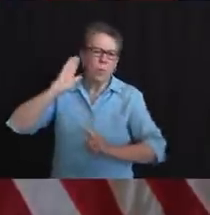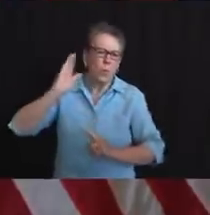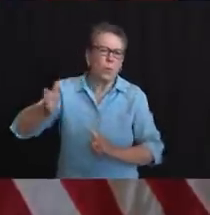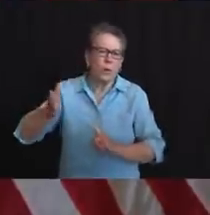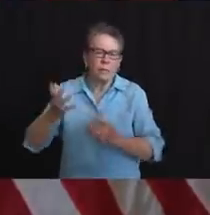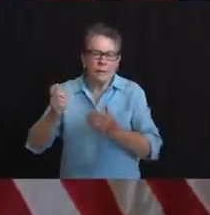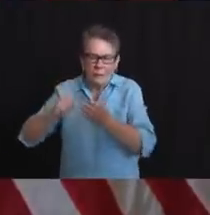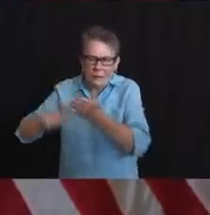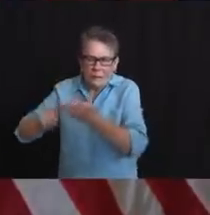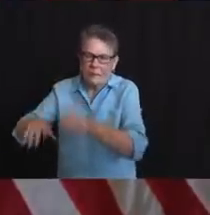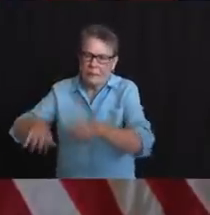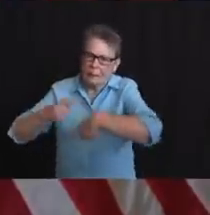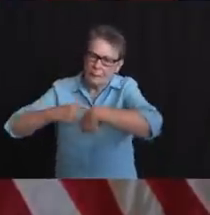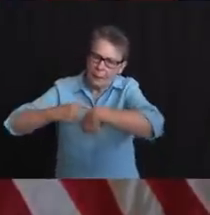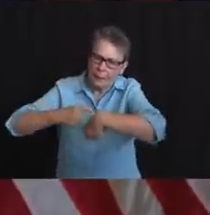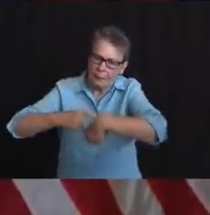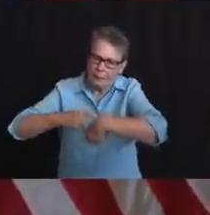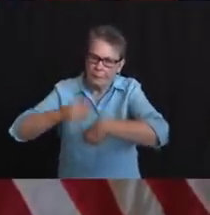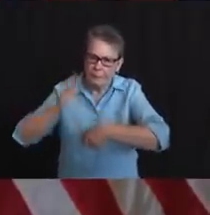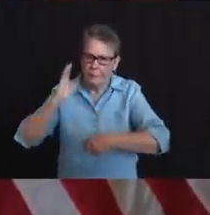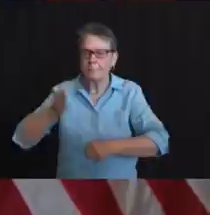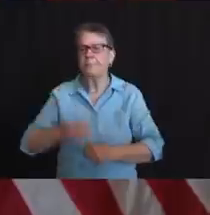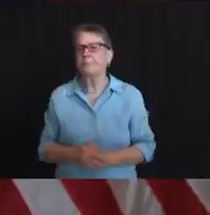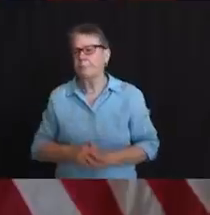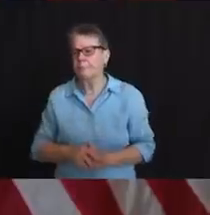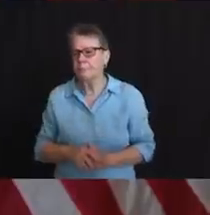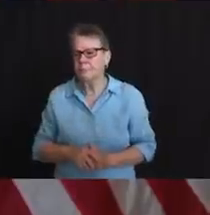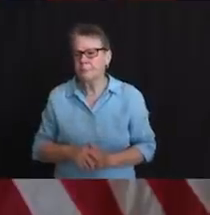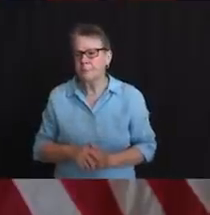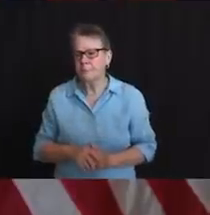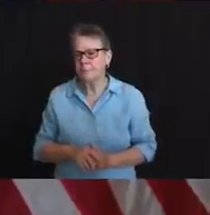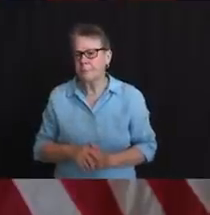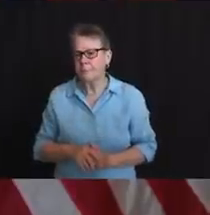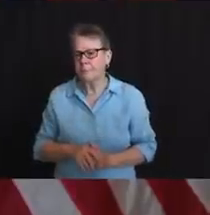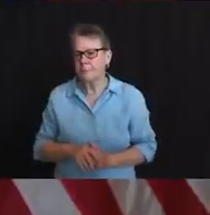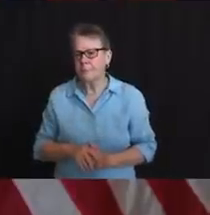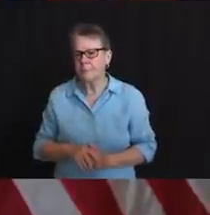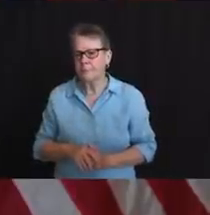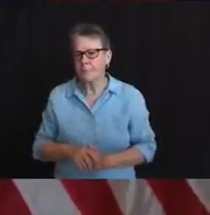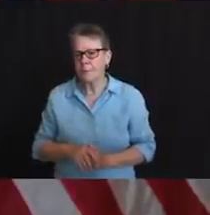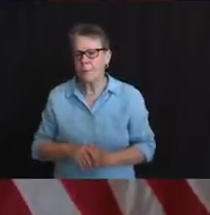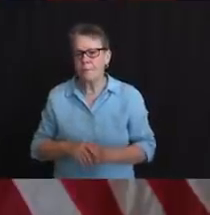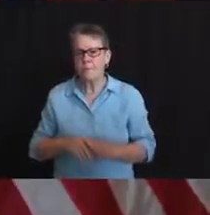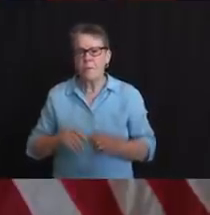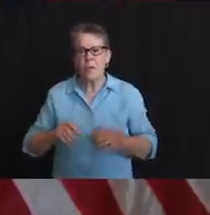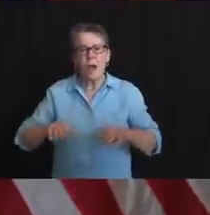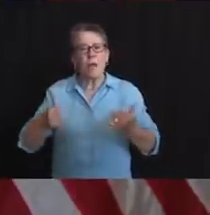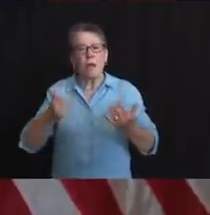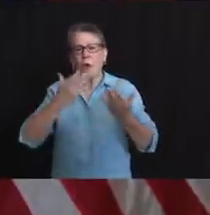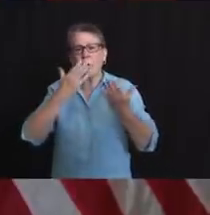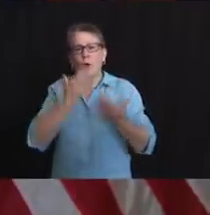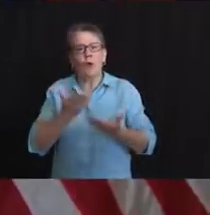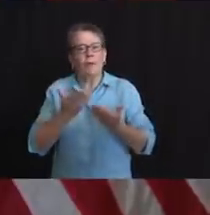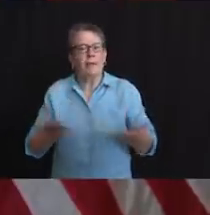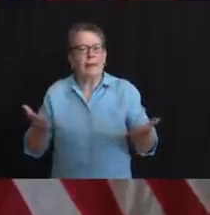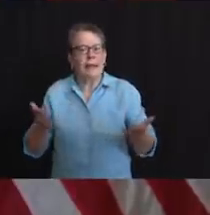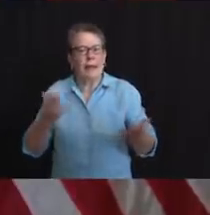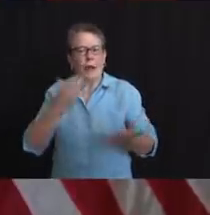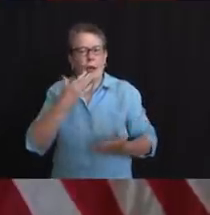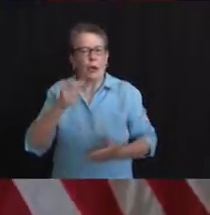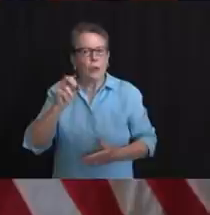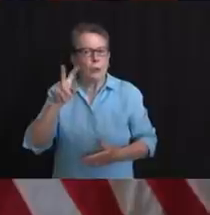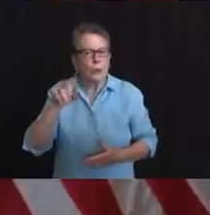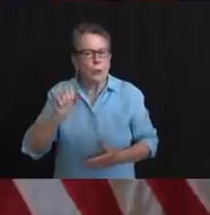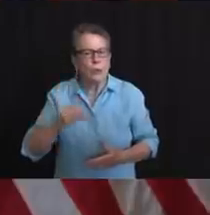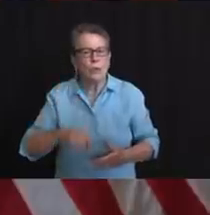horrific tragedy that occurred yesterday. And on a much lighter note, thanks to you, the First Lady, and Derek for